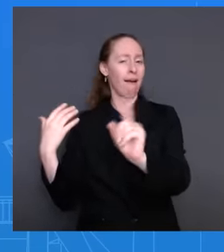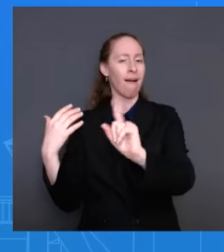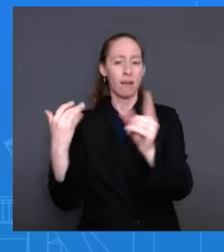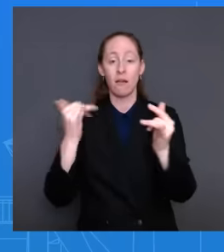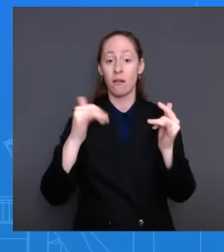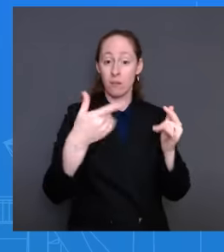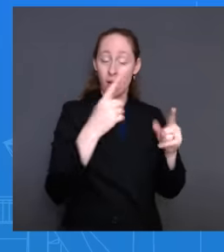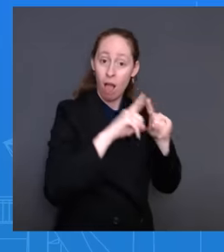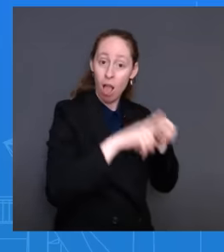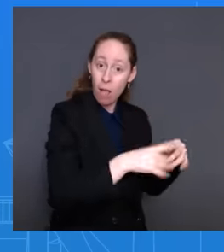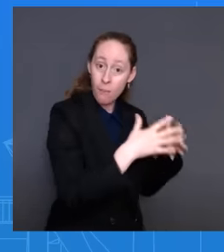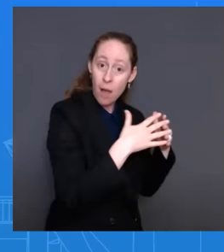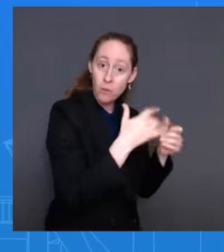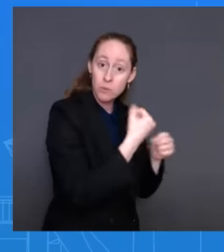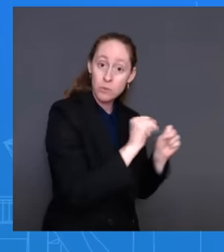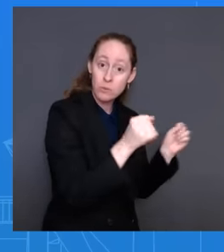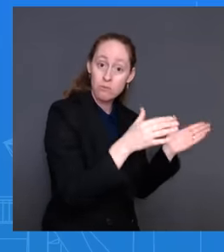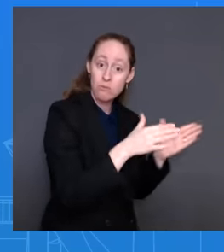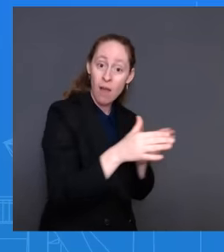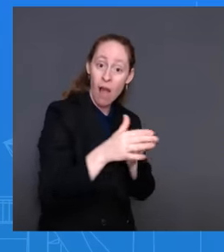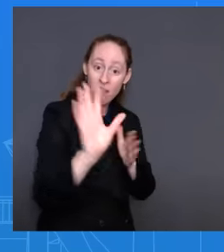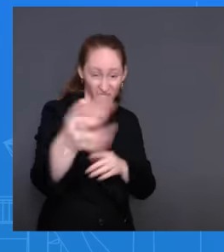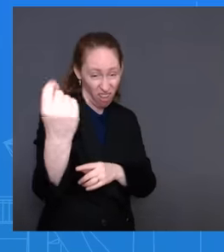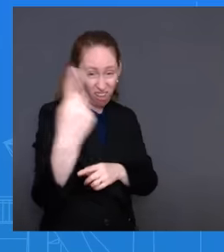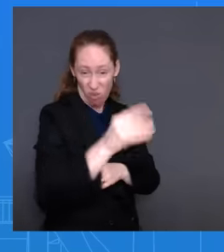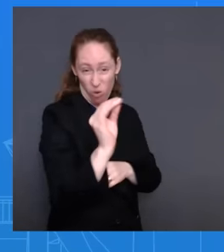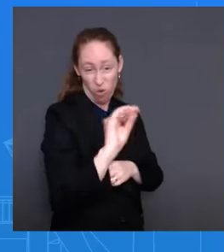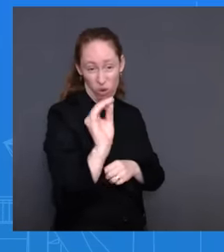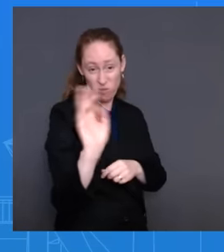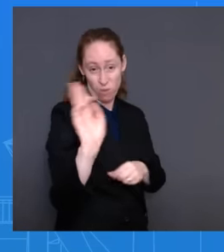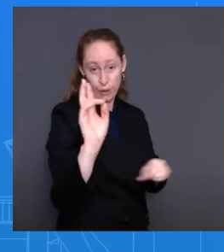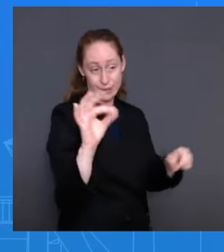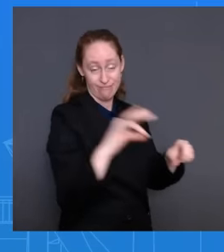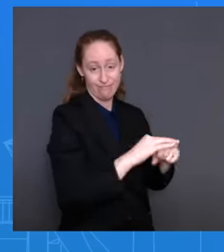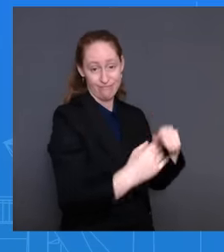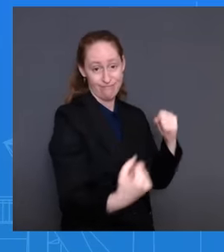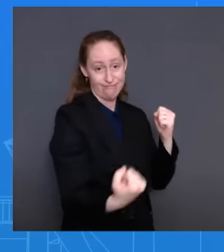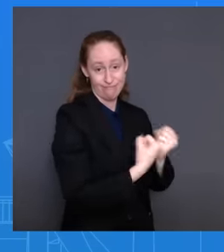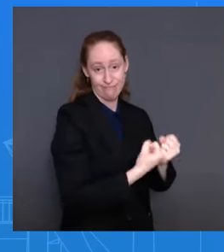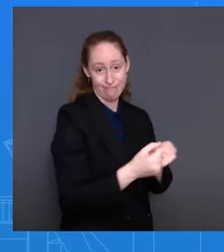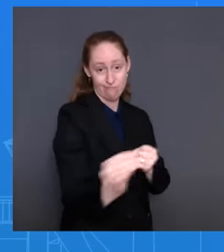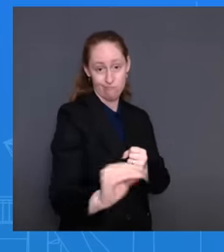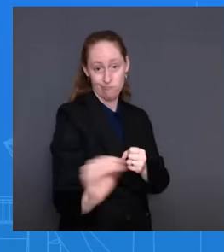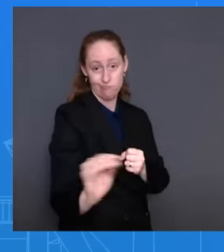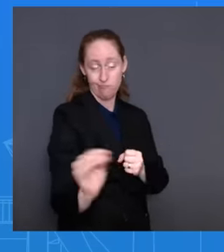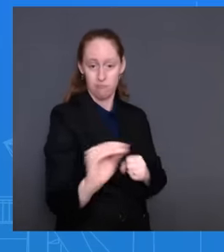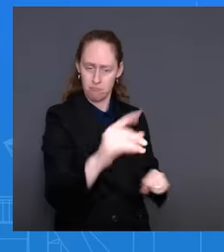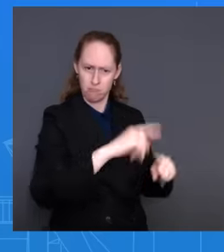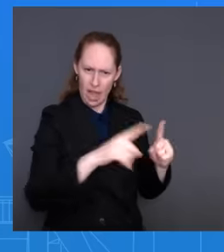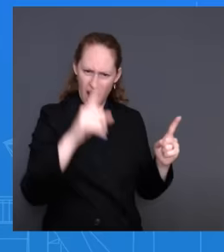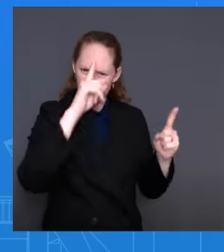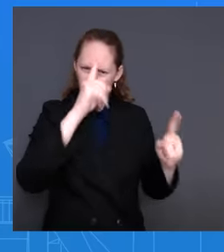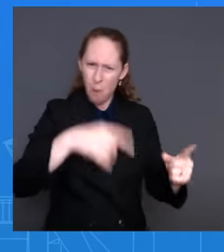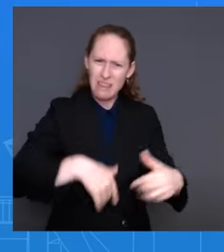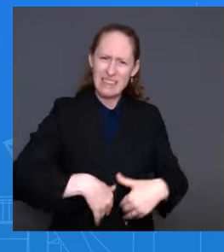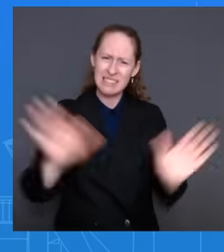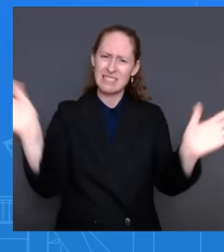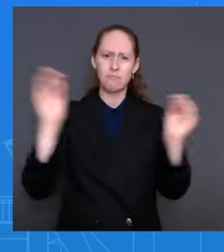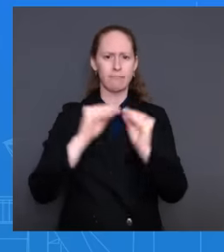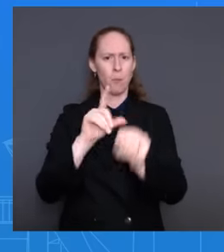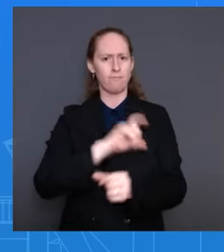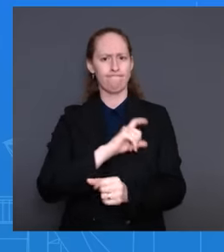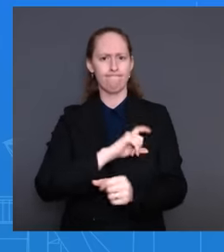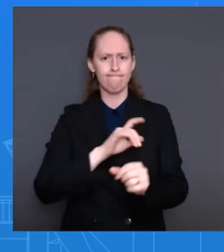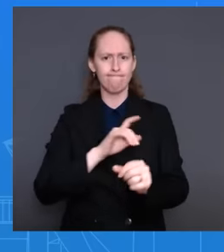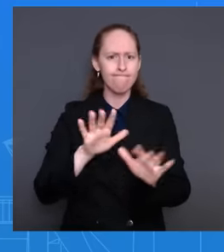put police officers back in the streets, who many of them lost their jobs during the COVID pandemic. And